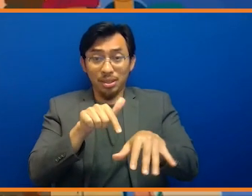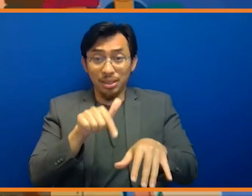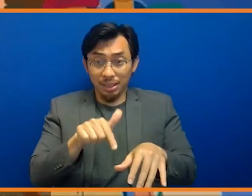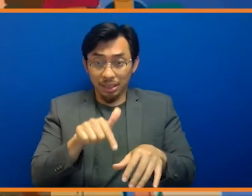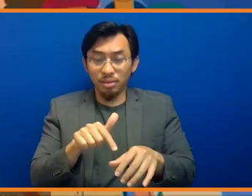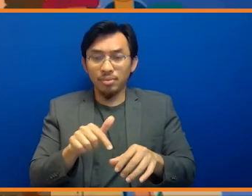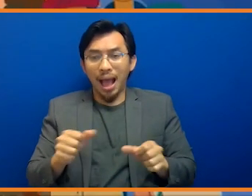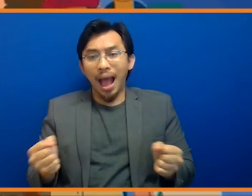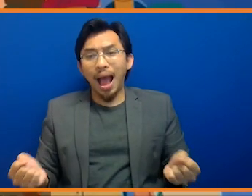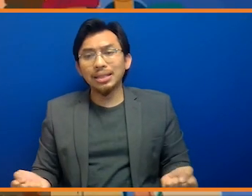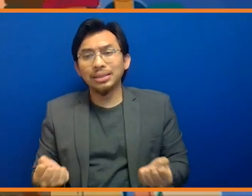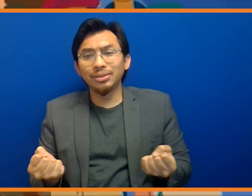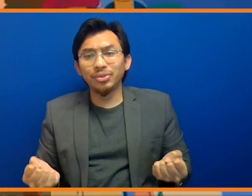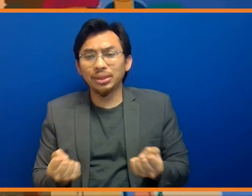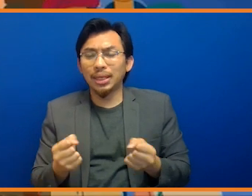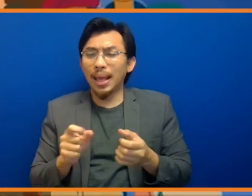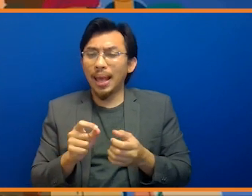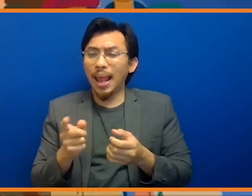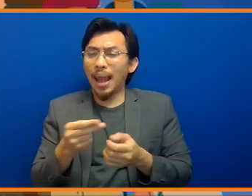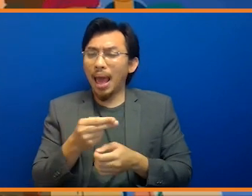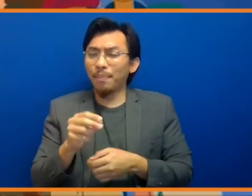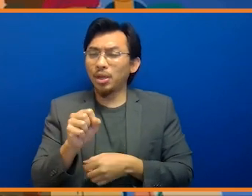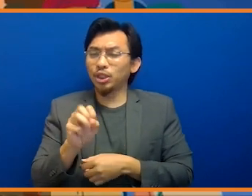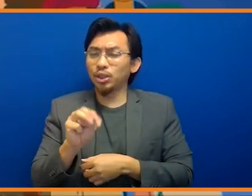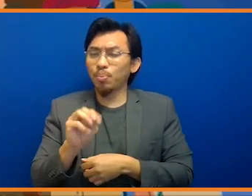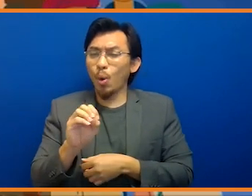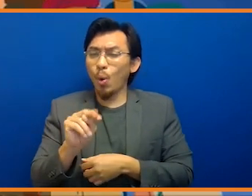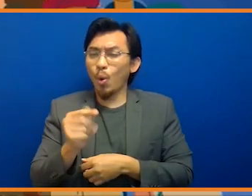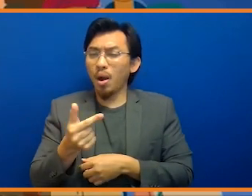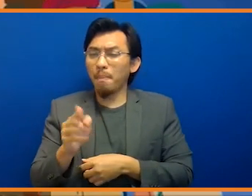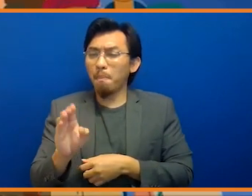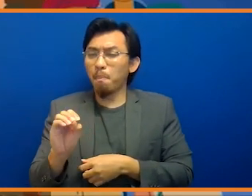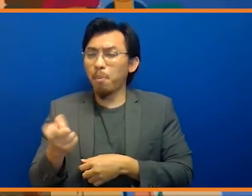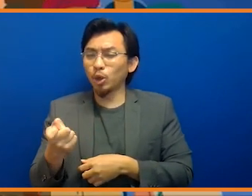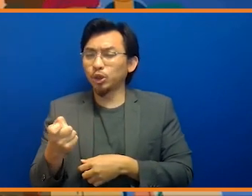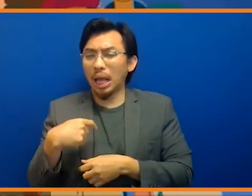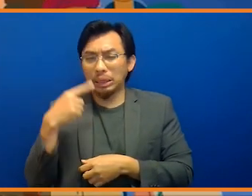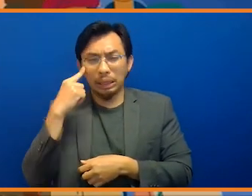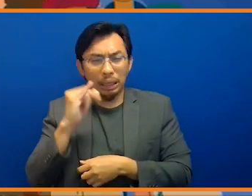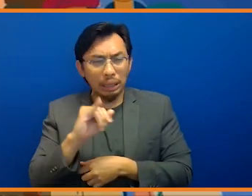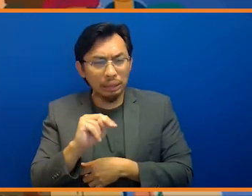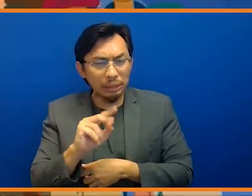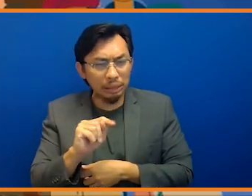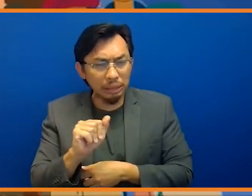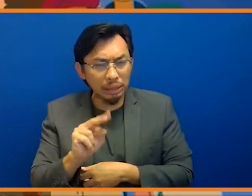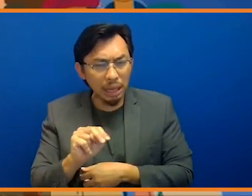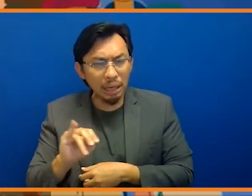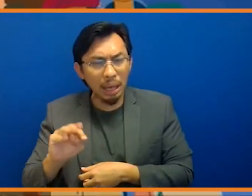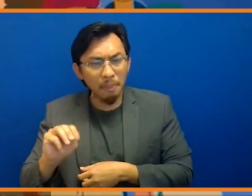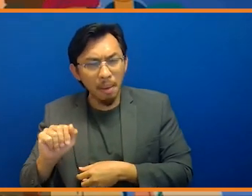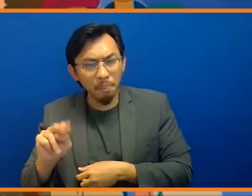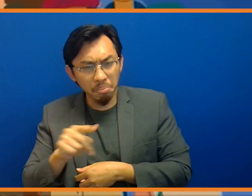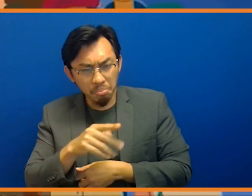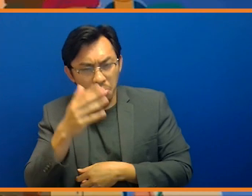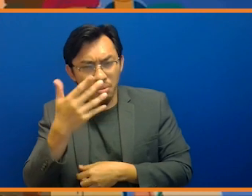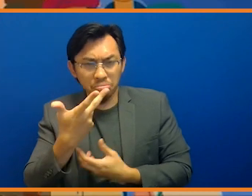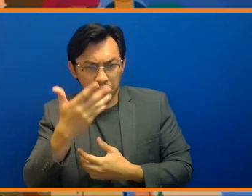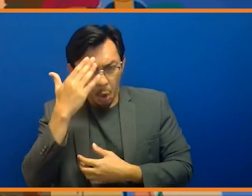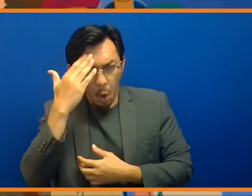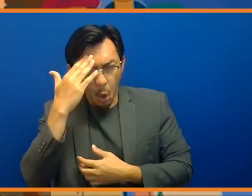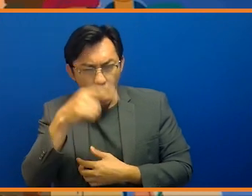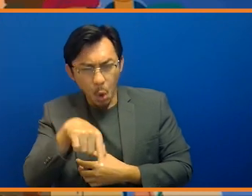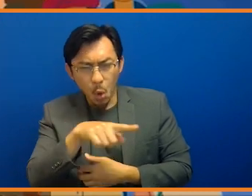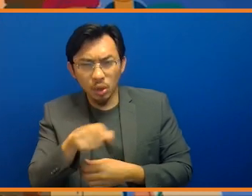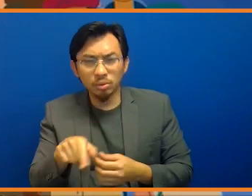the activities called Semongbok. I think this Intan or Imam and others know very well this.